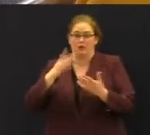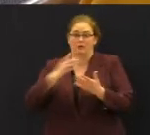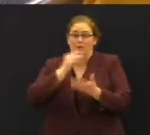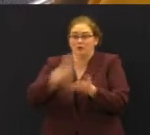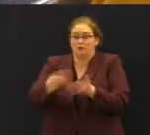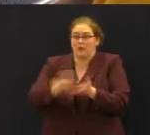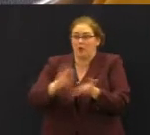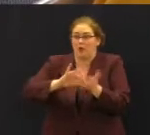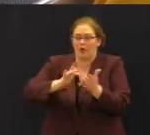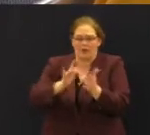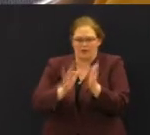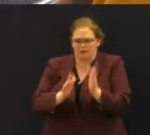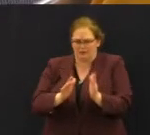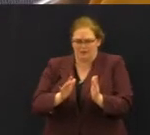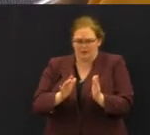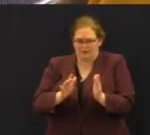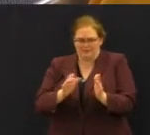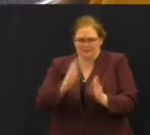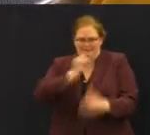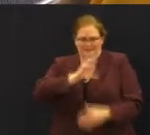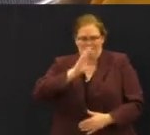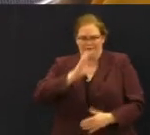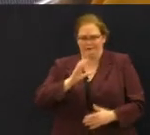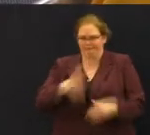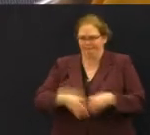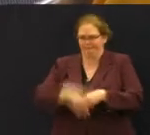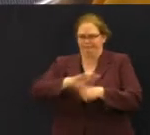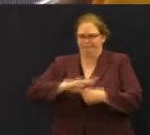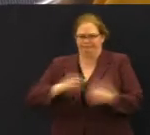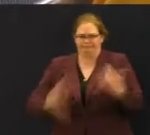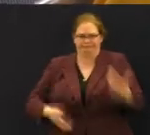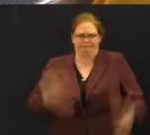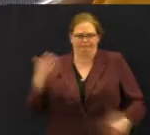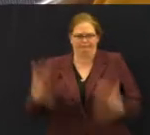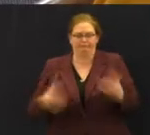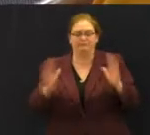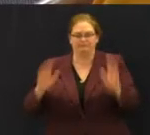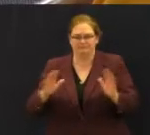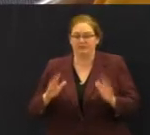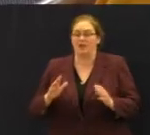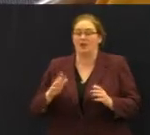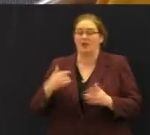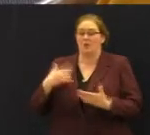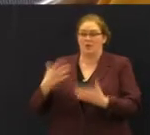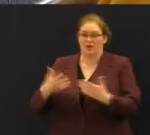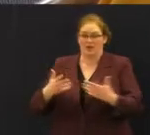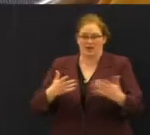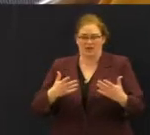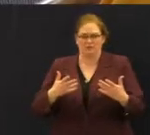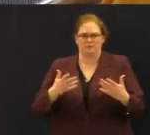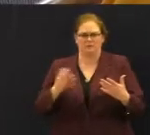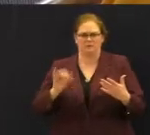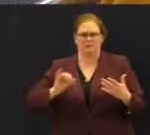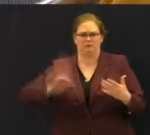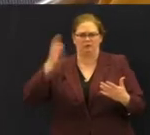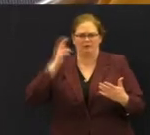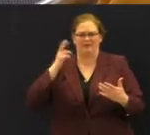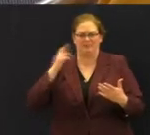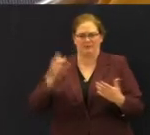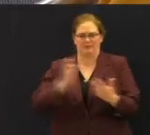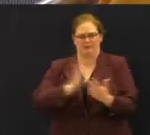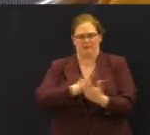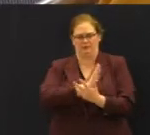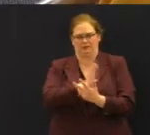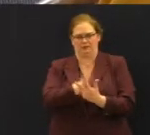a lot of seniors just had no ability to do. And we found out very quickly that we needed to really have three areas that we